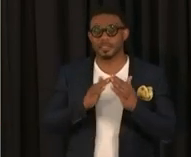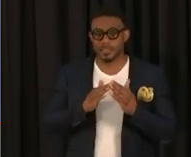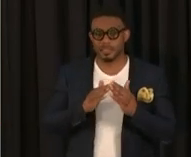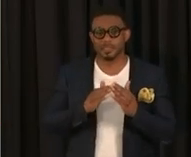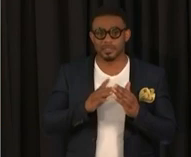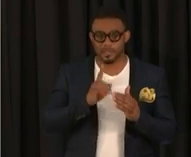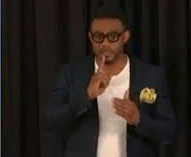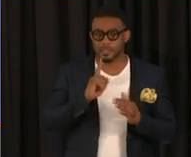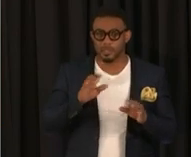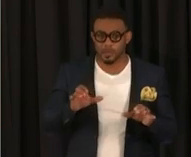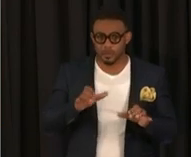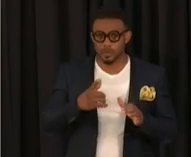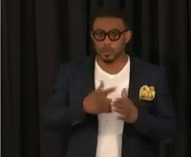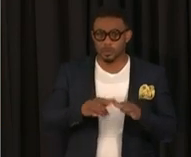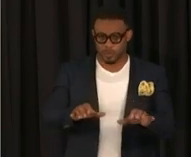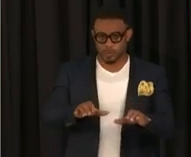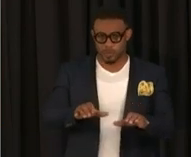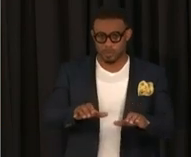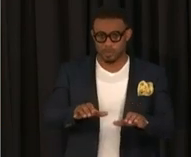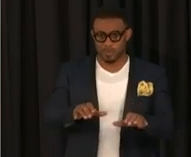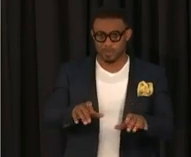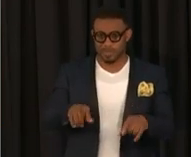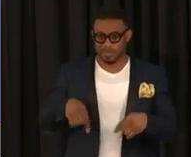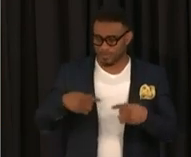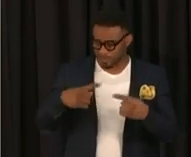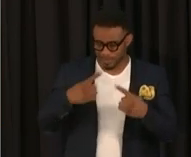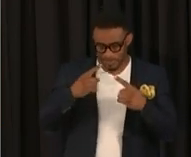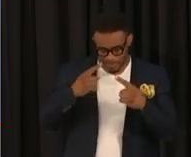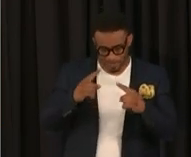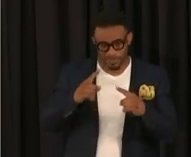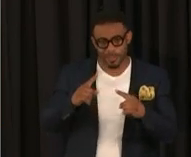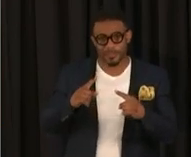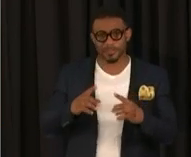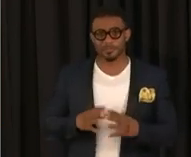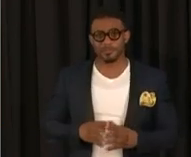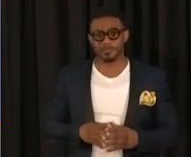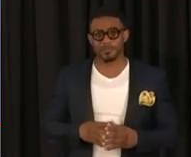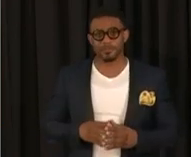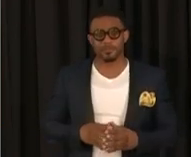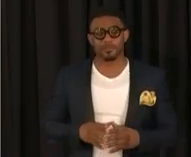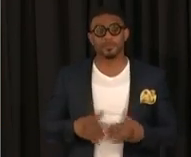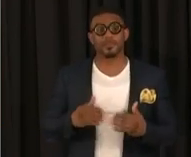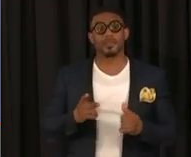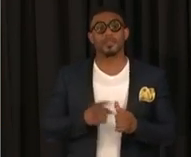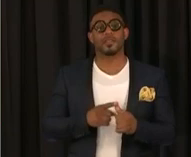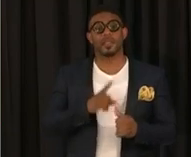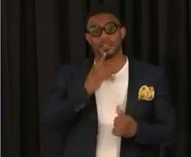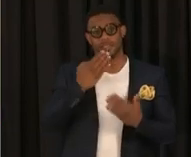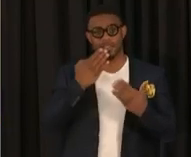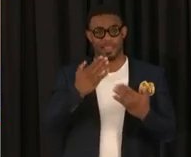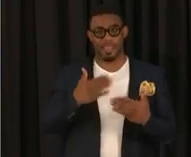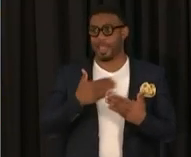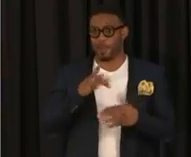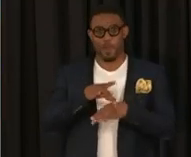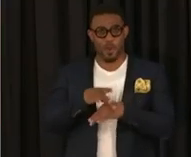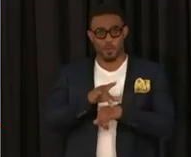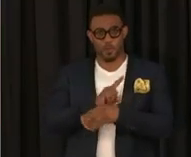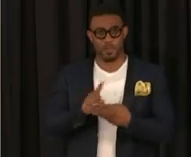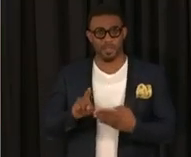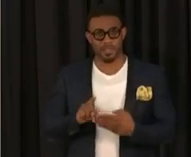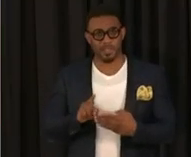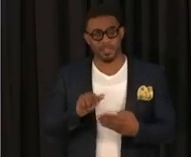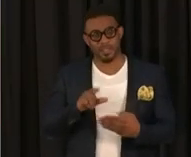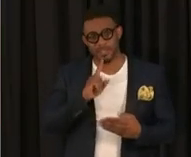city is doing what it's doing and has been as successful as it has been. So first thing is thank you. Happy Earth